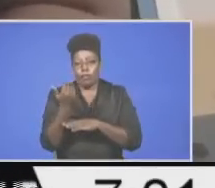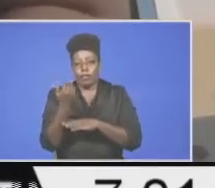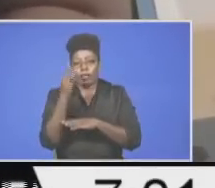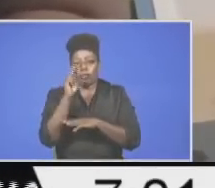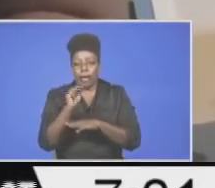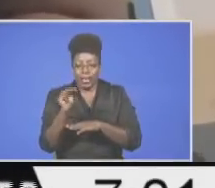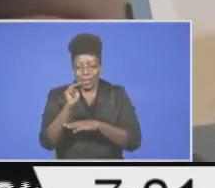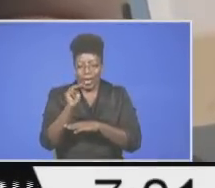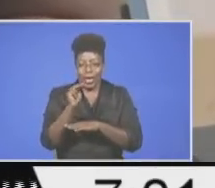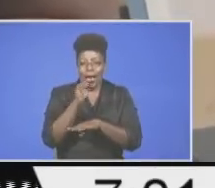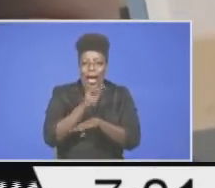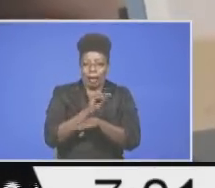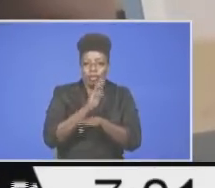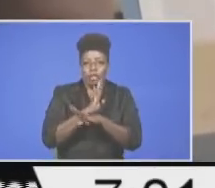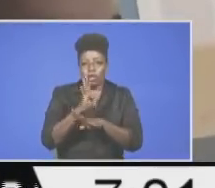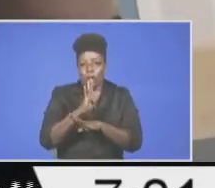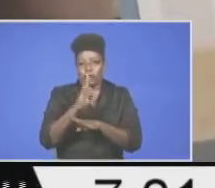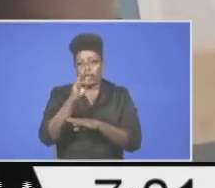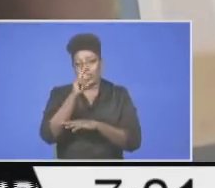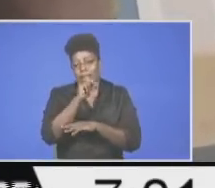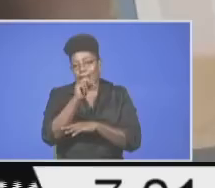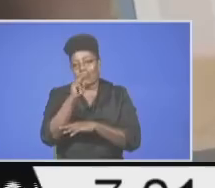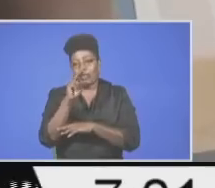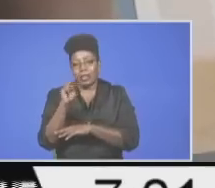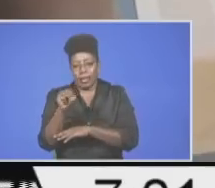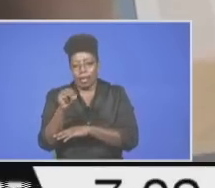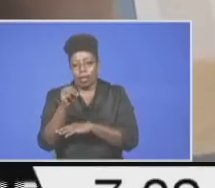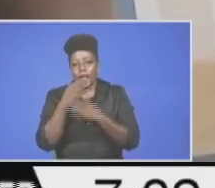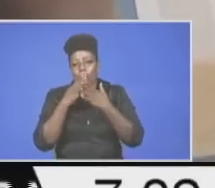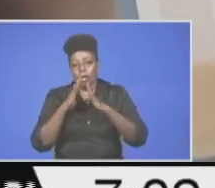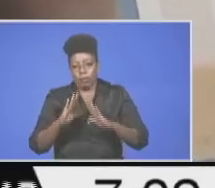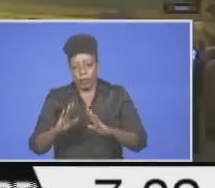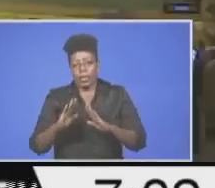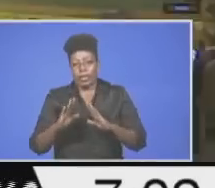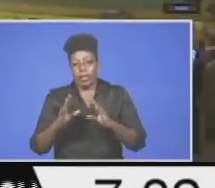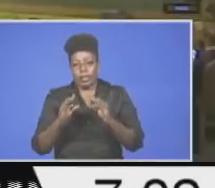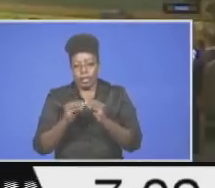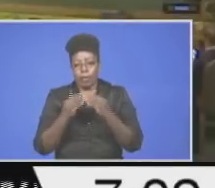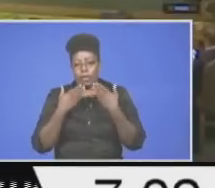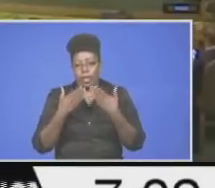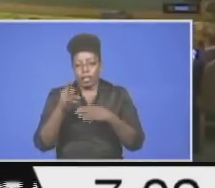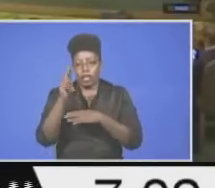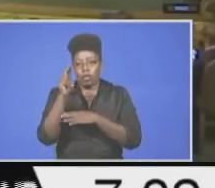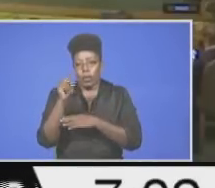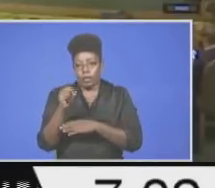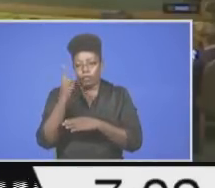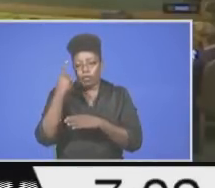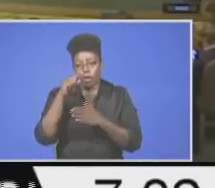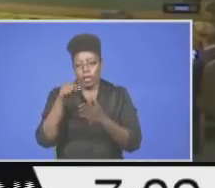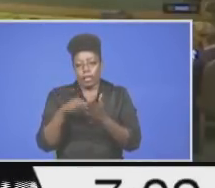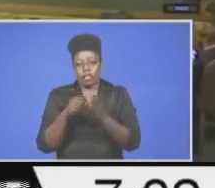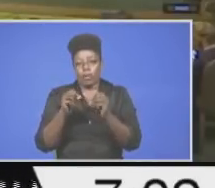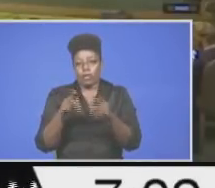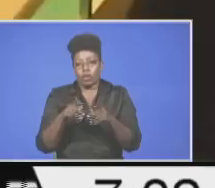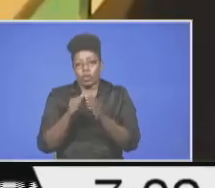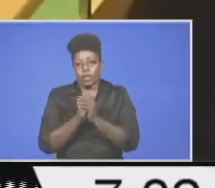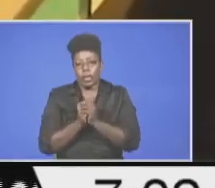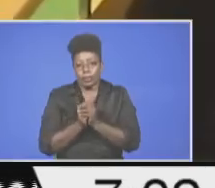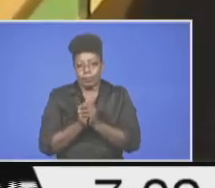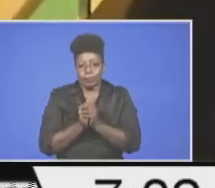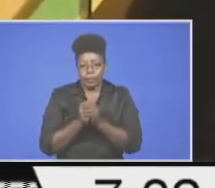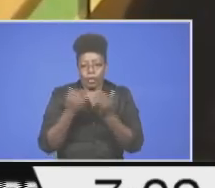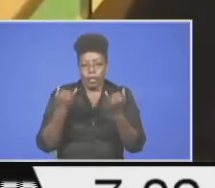afternoon. He began his speech at the Nelson Mandela Peace Summit by thanking the United Nations for this opportunity. Amidst the